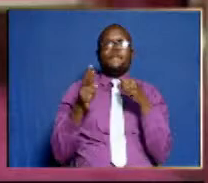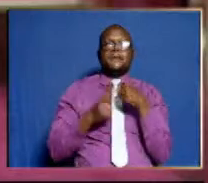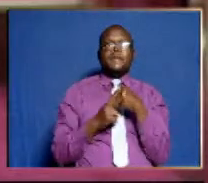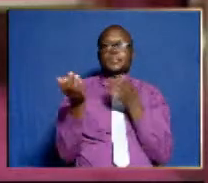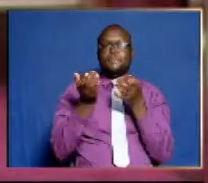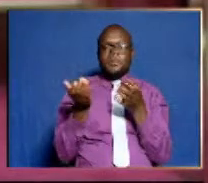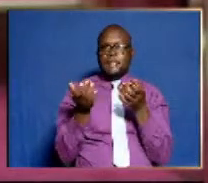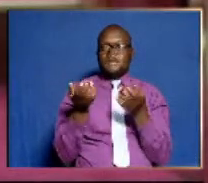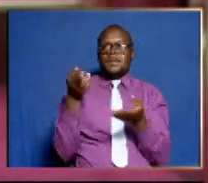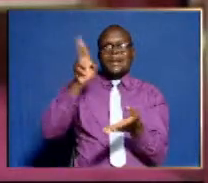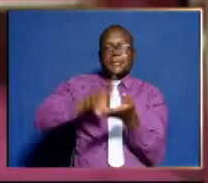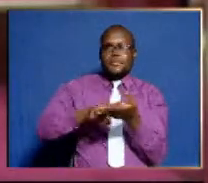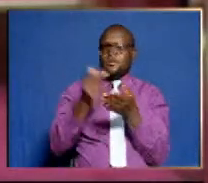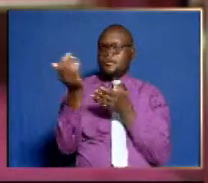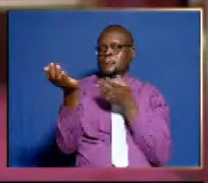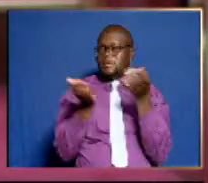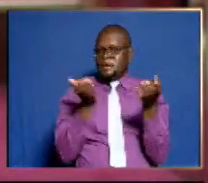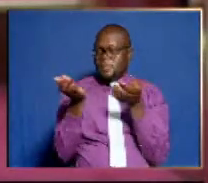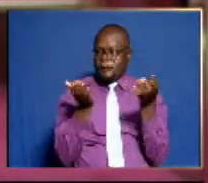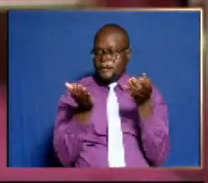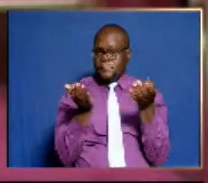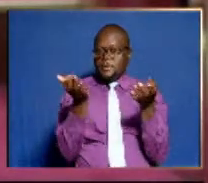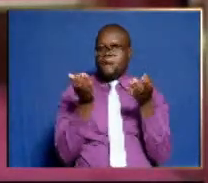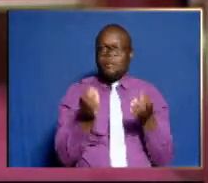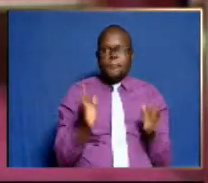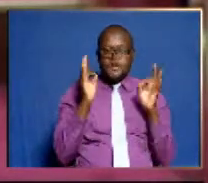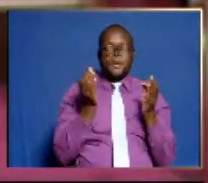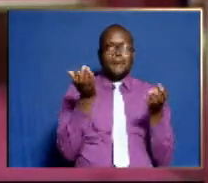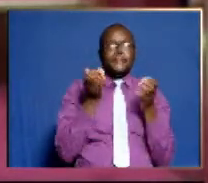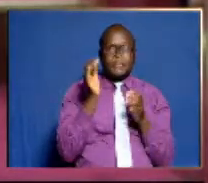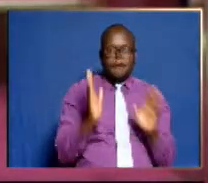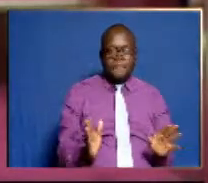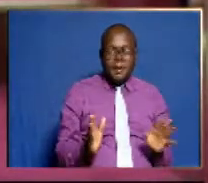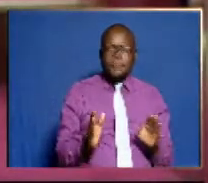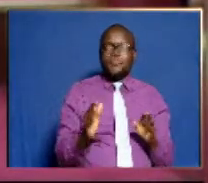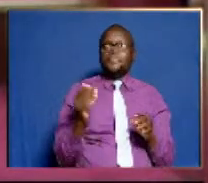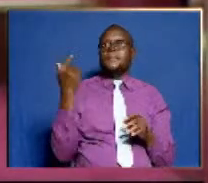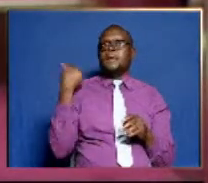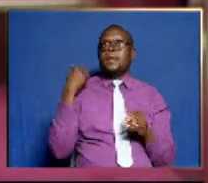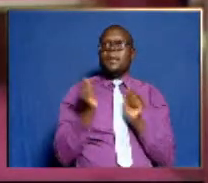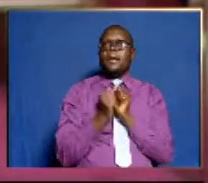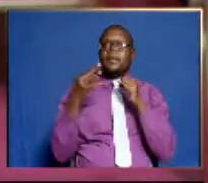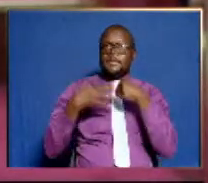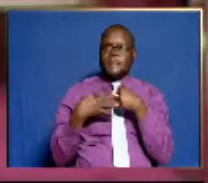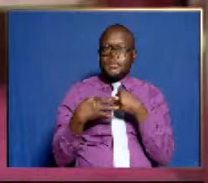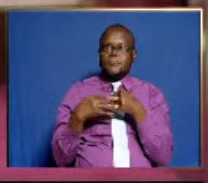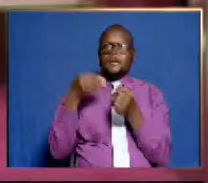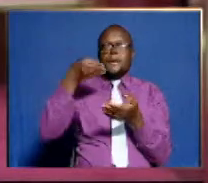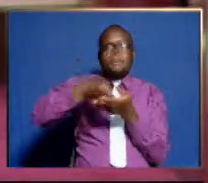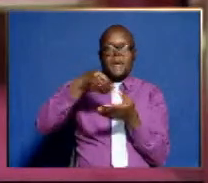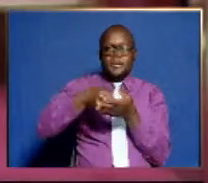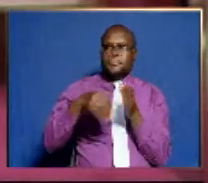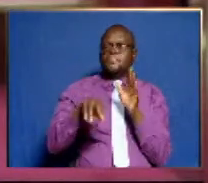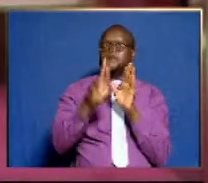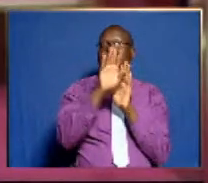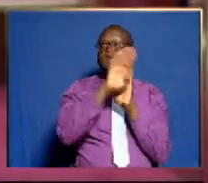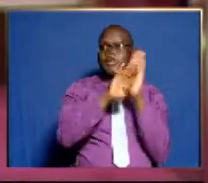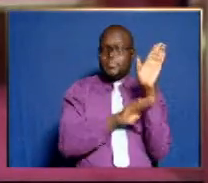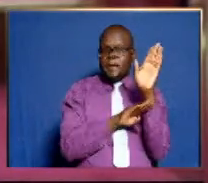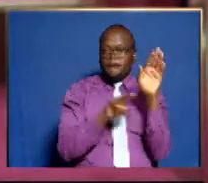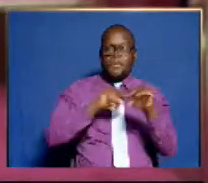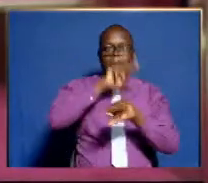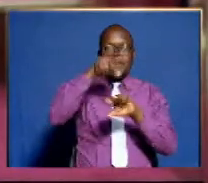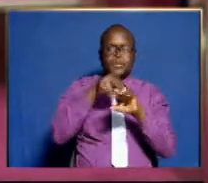Business Registration Service, Official Receiver. Number 18, revenue statements recurrent of the National